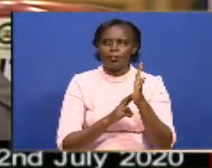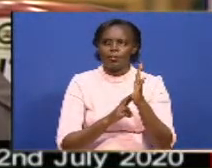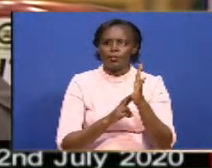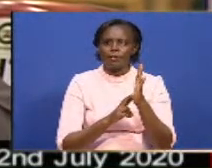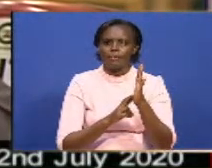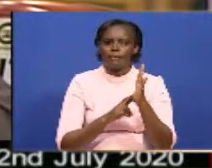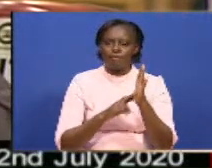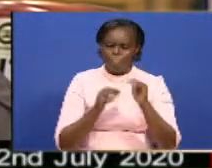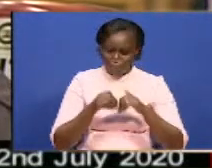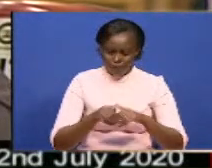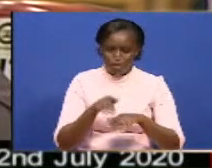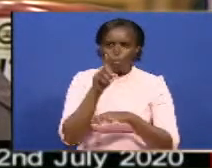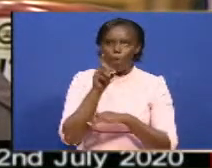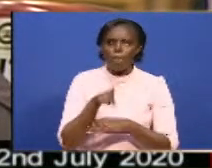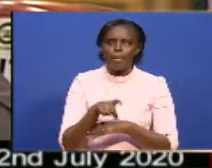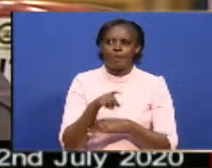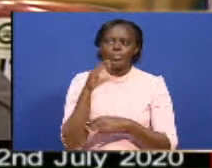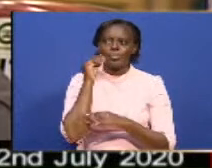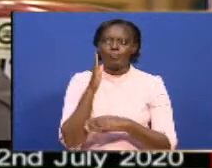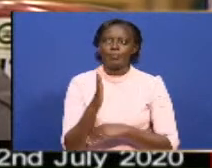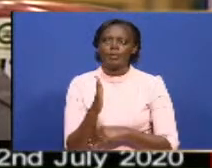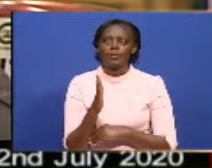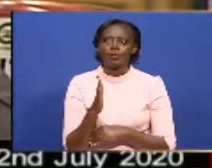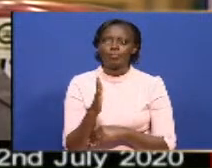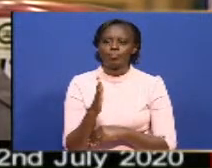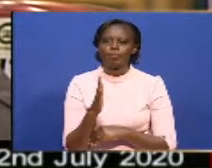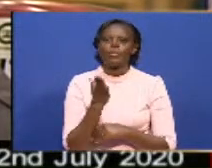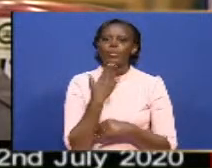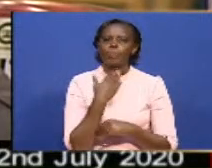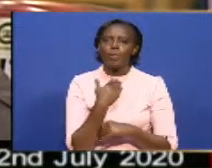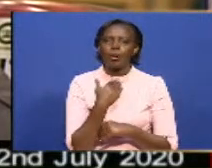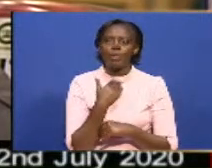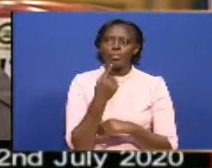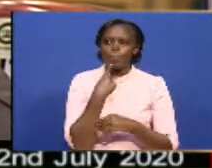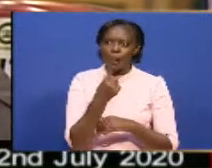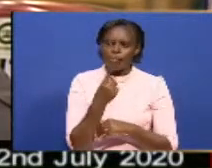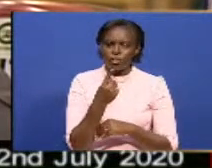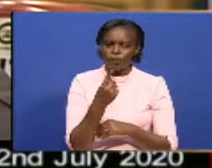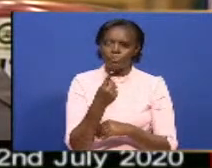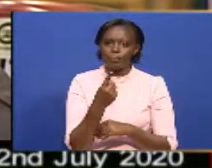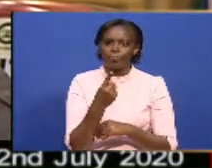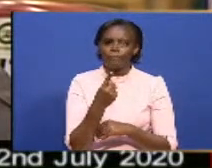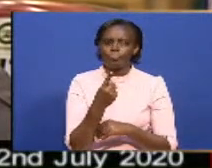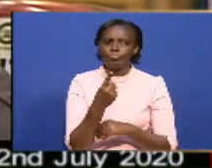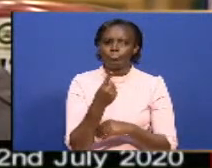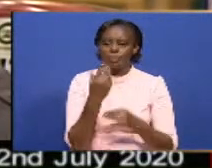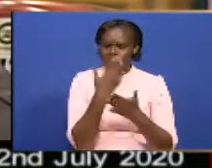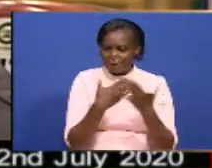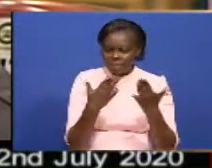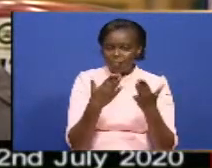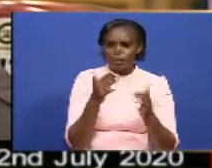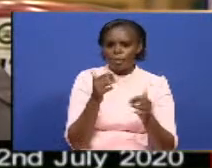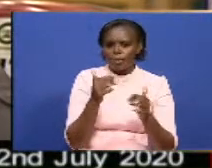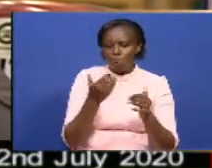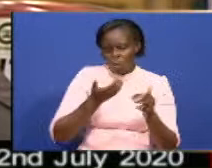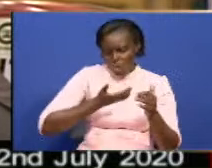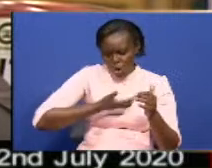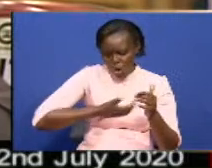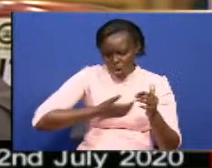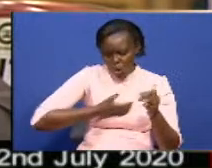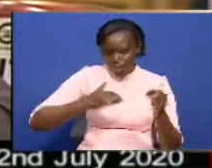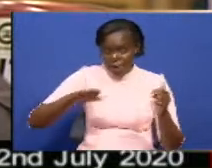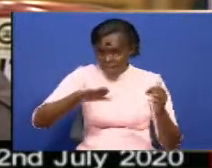should be followed. Madam Speaker, I just want to mention something that in my own